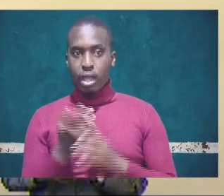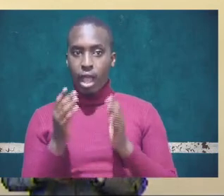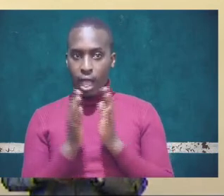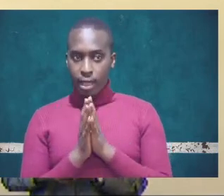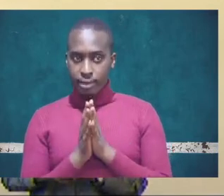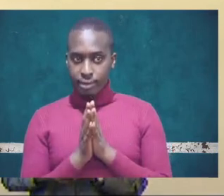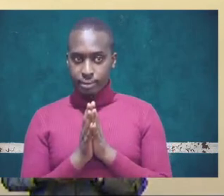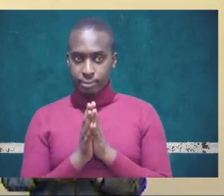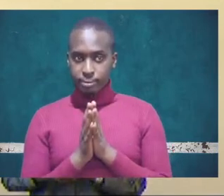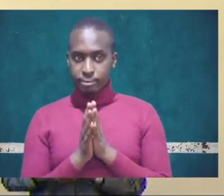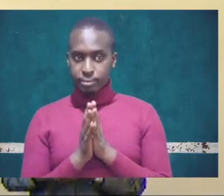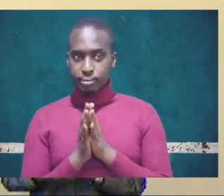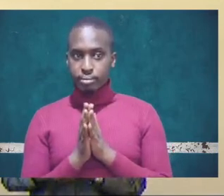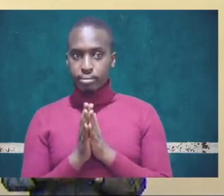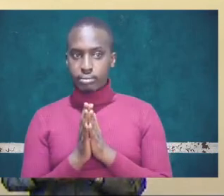And